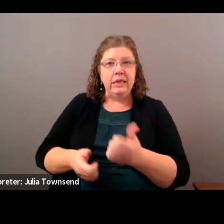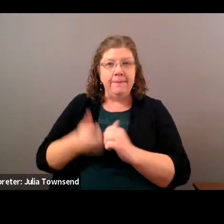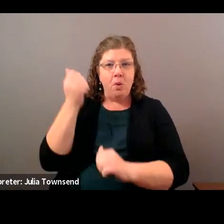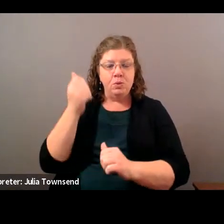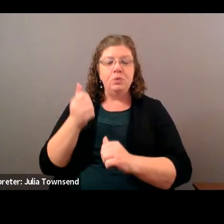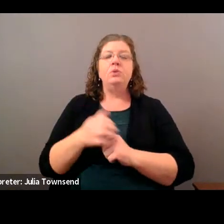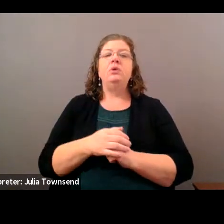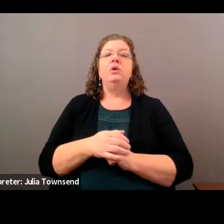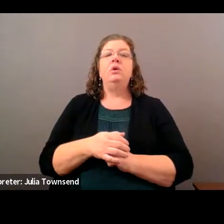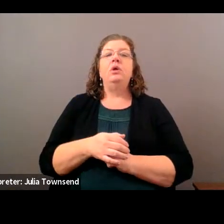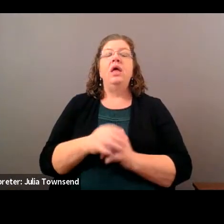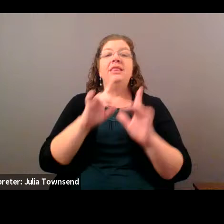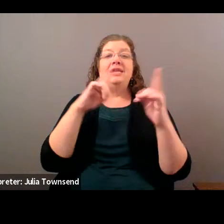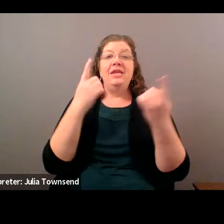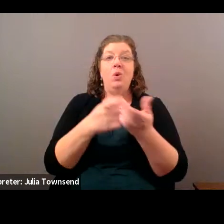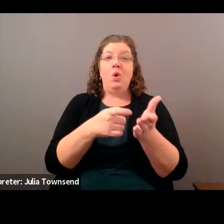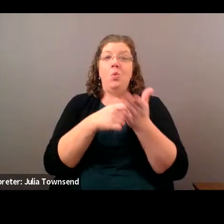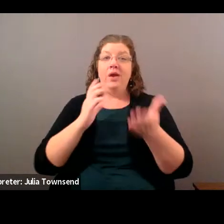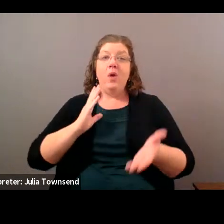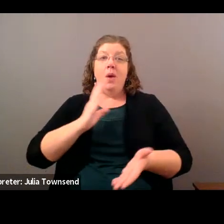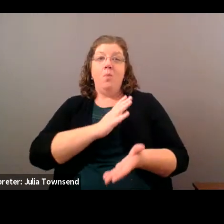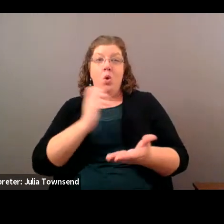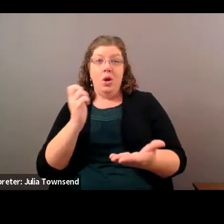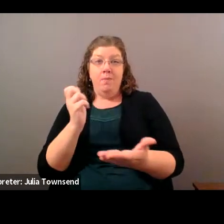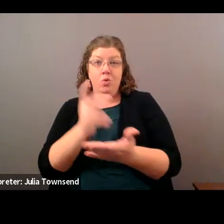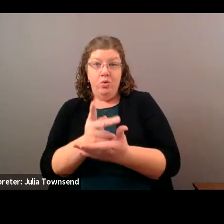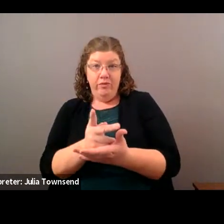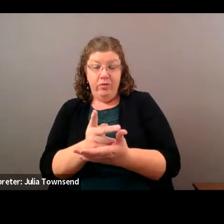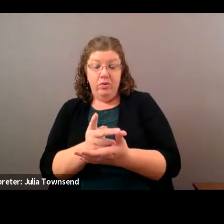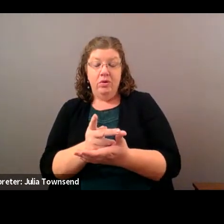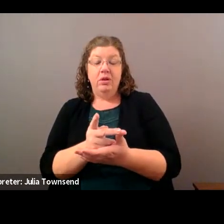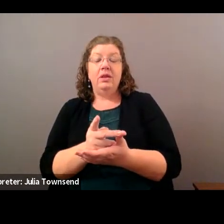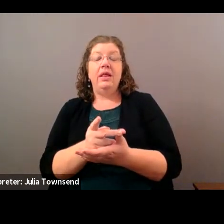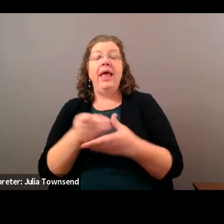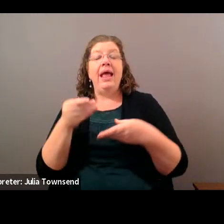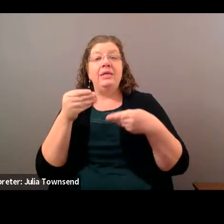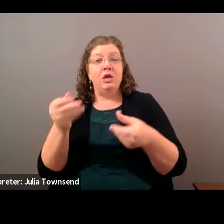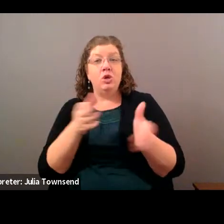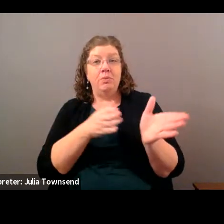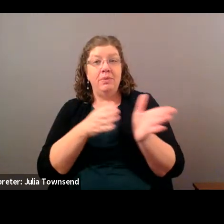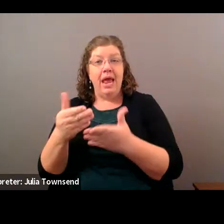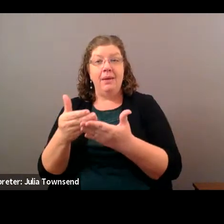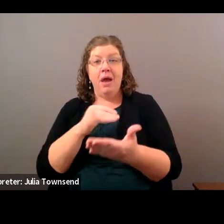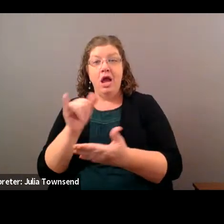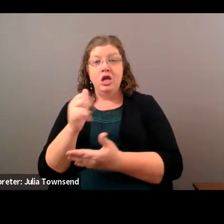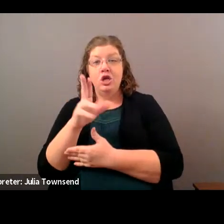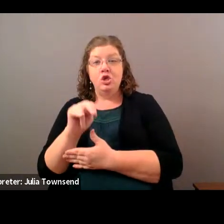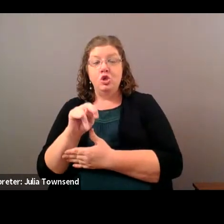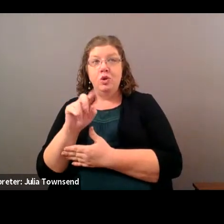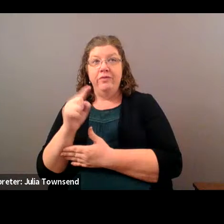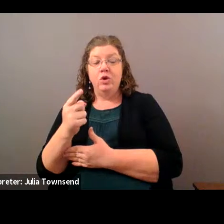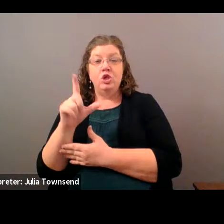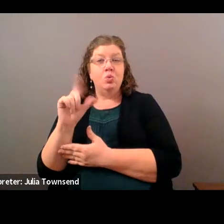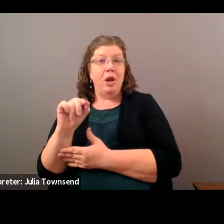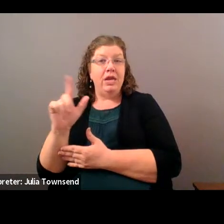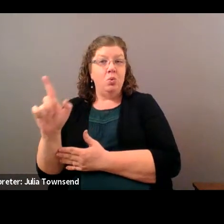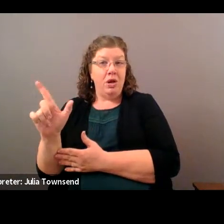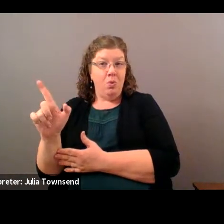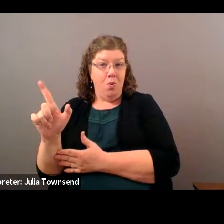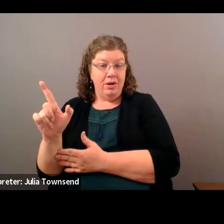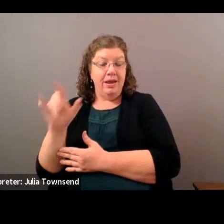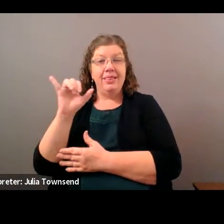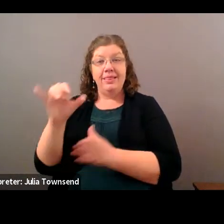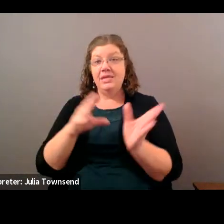is required to have board-approved expenditure plan by June 1st of 2021. This